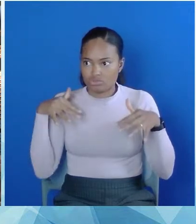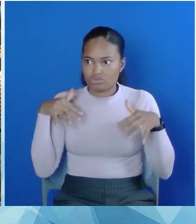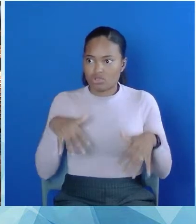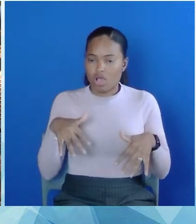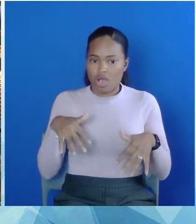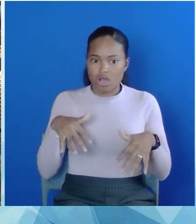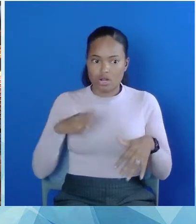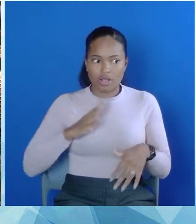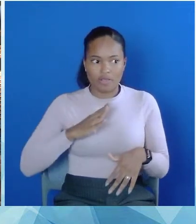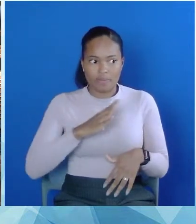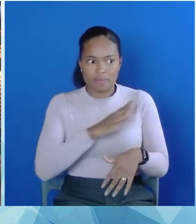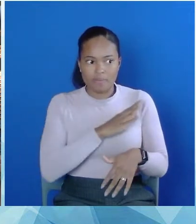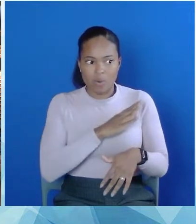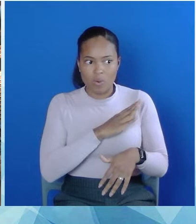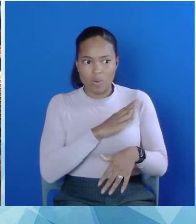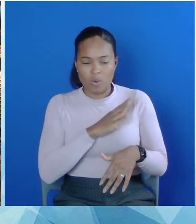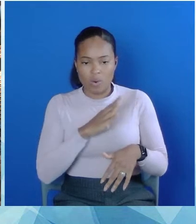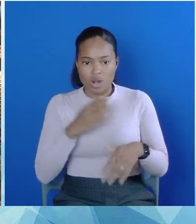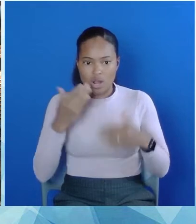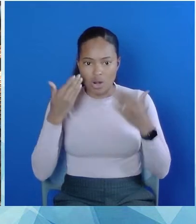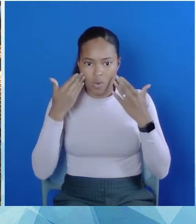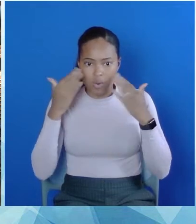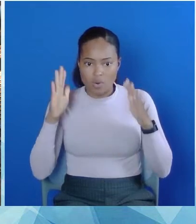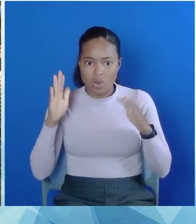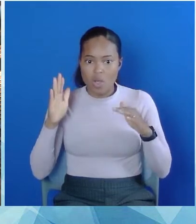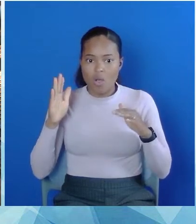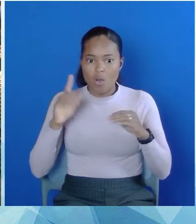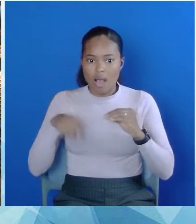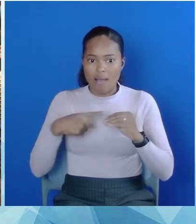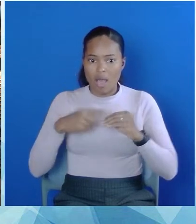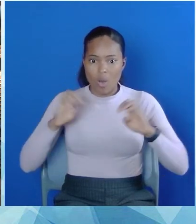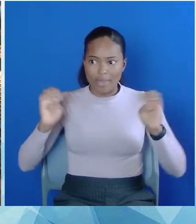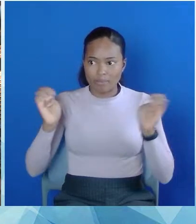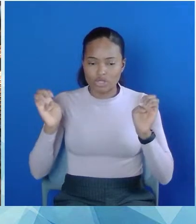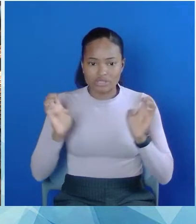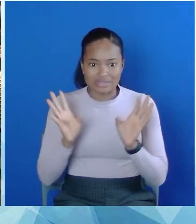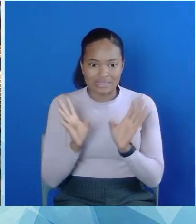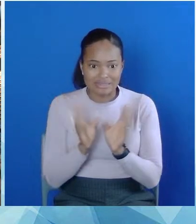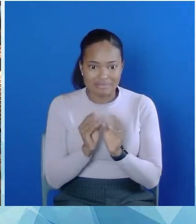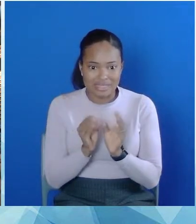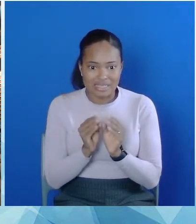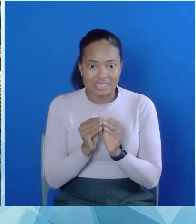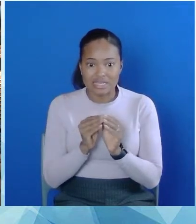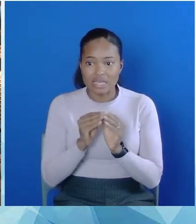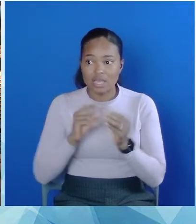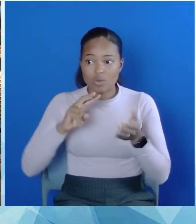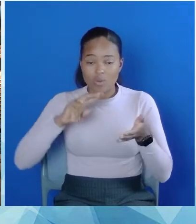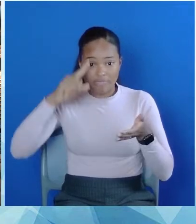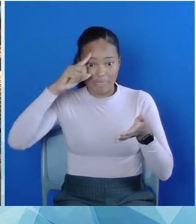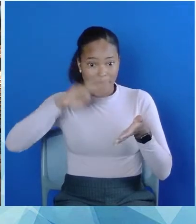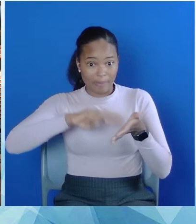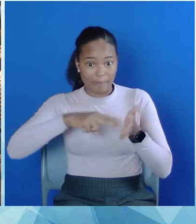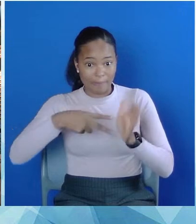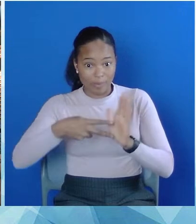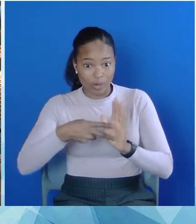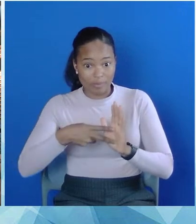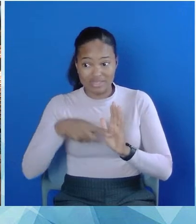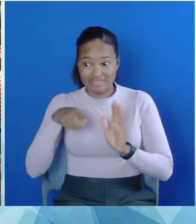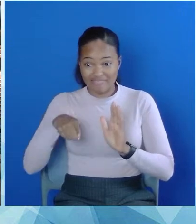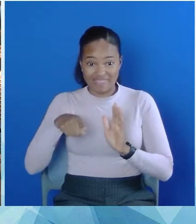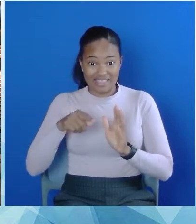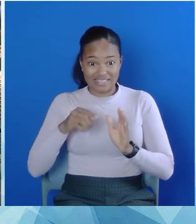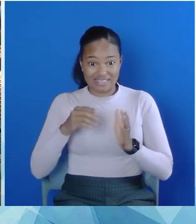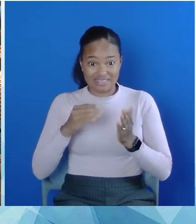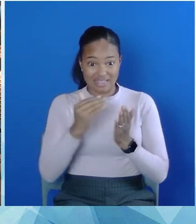some sort of special meeting or emergency meeting with the purpose of making sure that this is an actionable item for